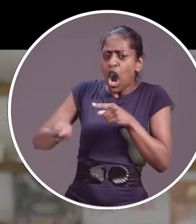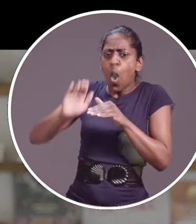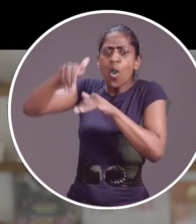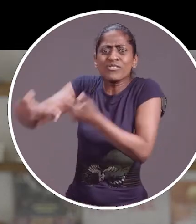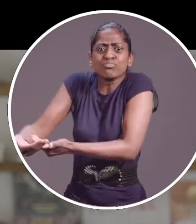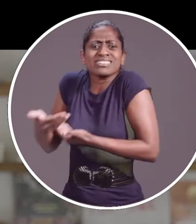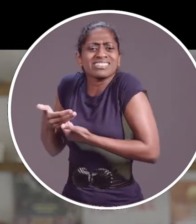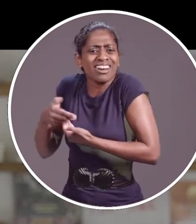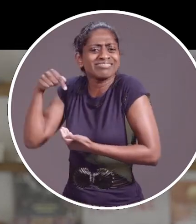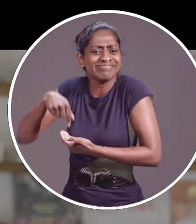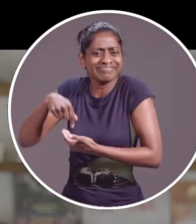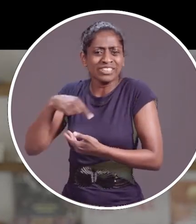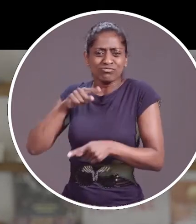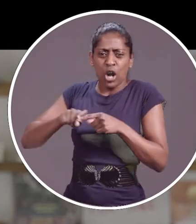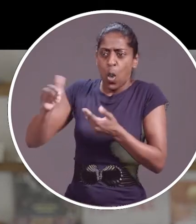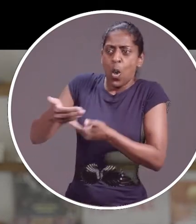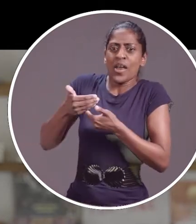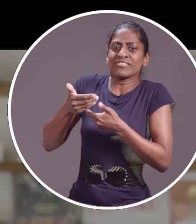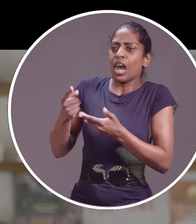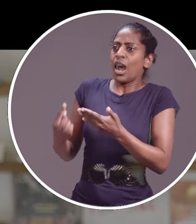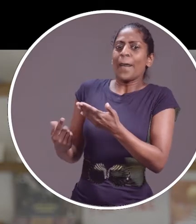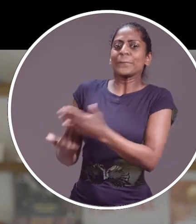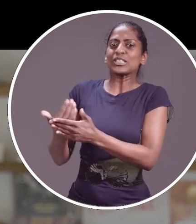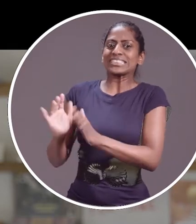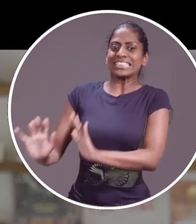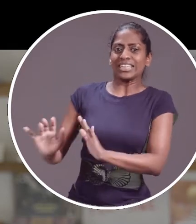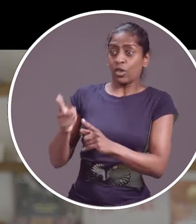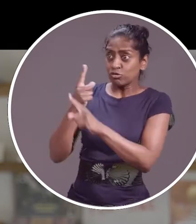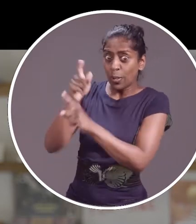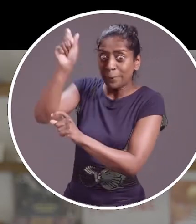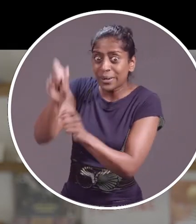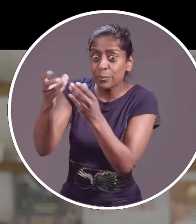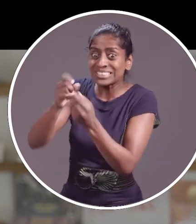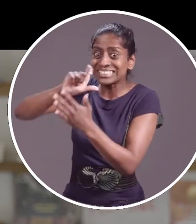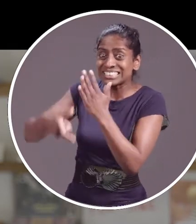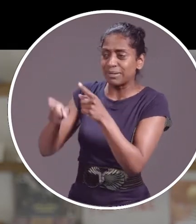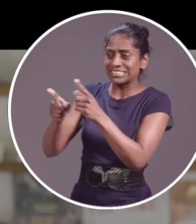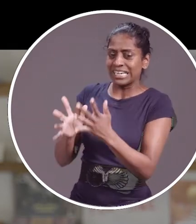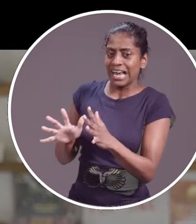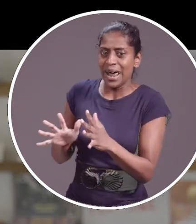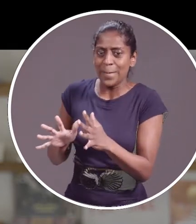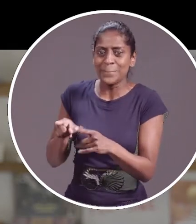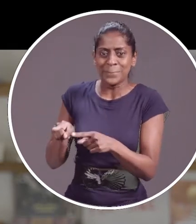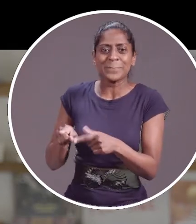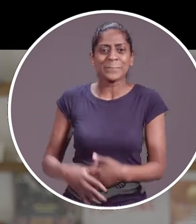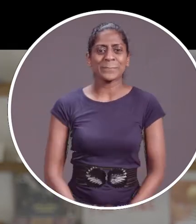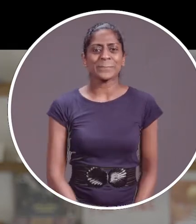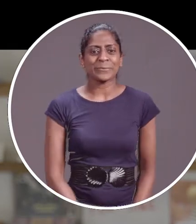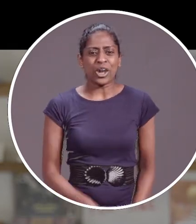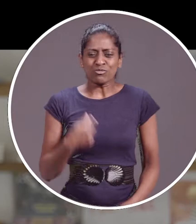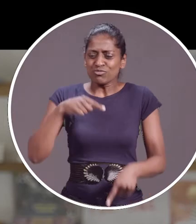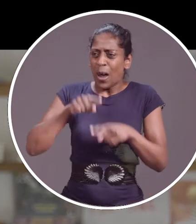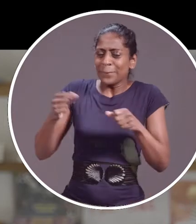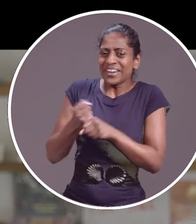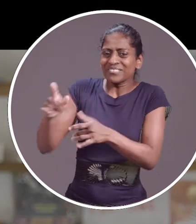be overprotective. We try to be overly modest when talking to a person with disability. We try